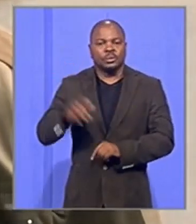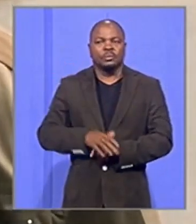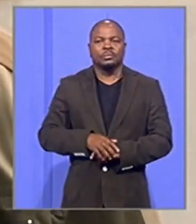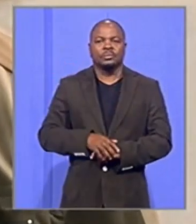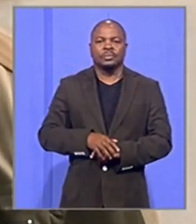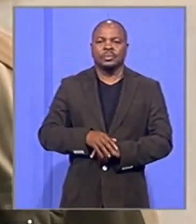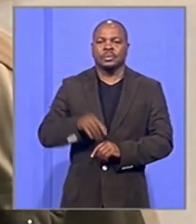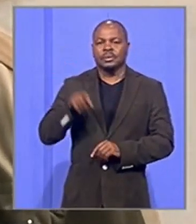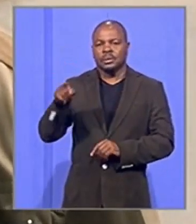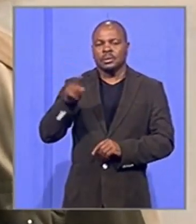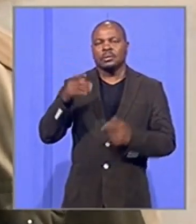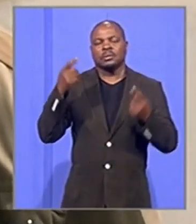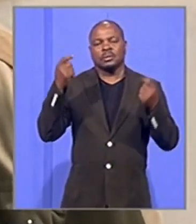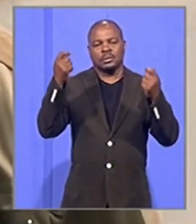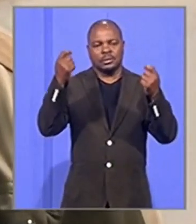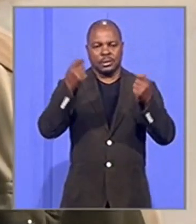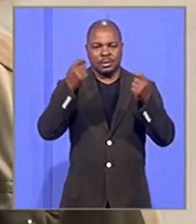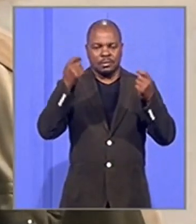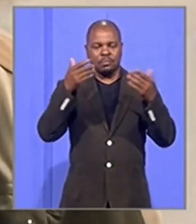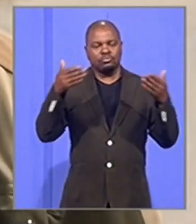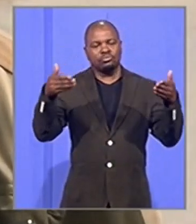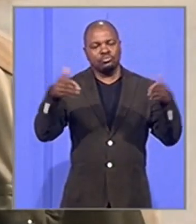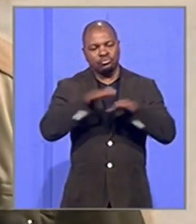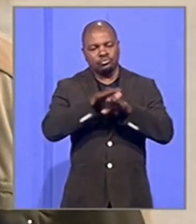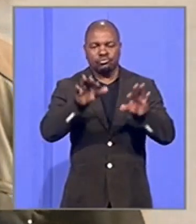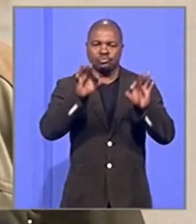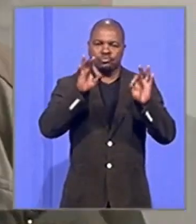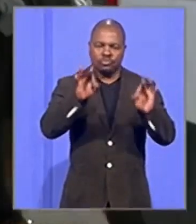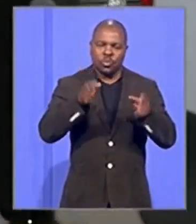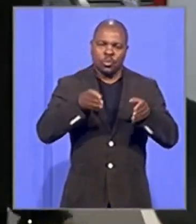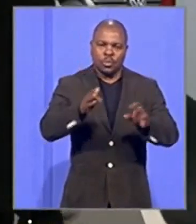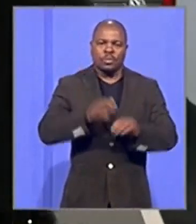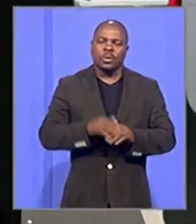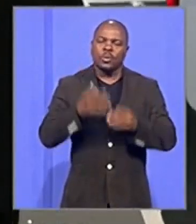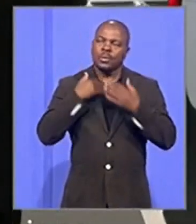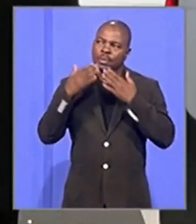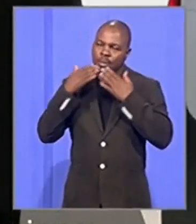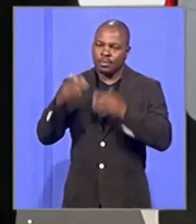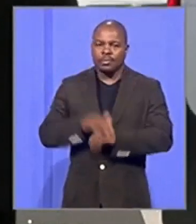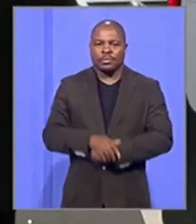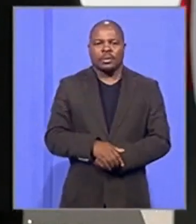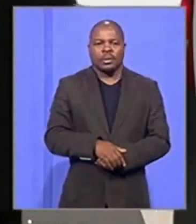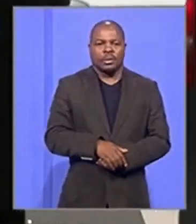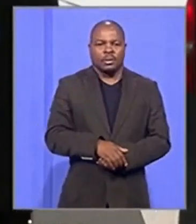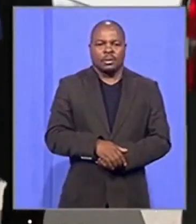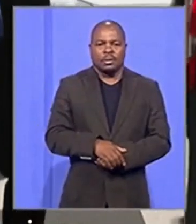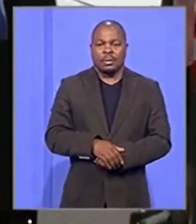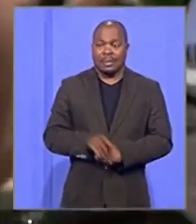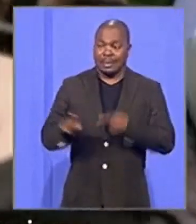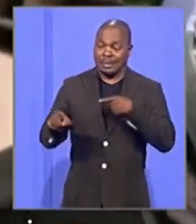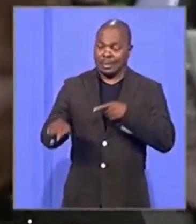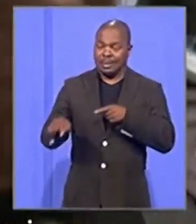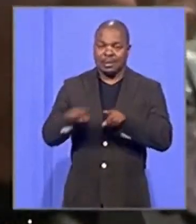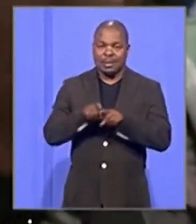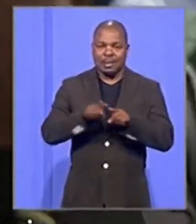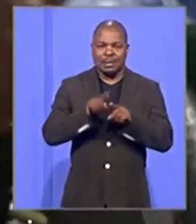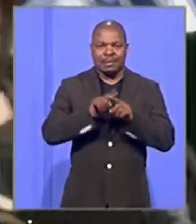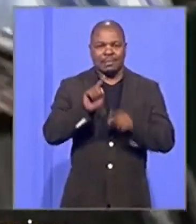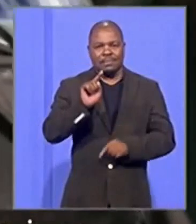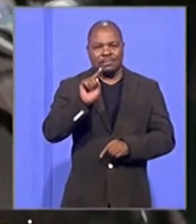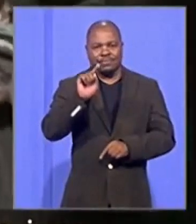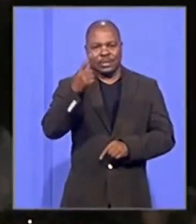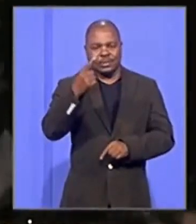the ceremony is done in a dignified manner. We are thankful. And it's going to be the first Christmas now that